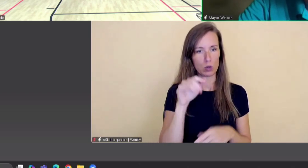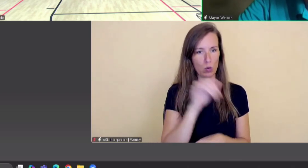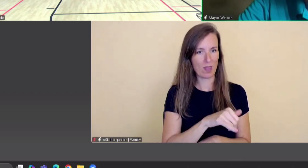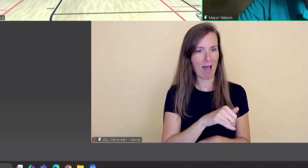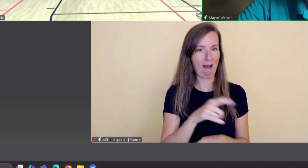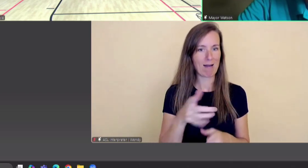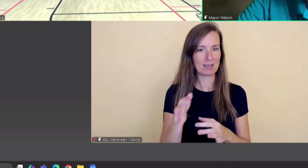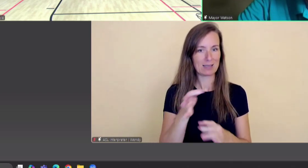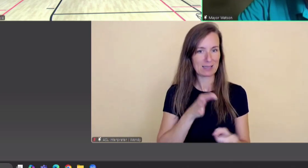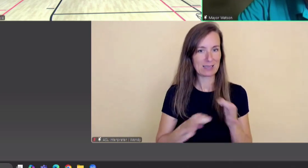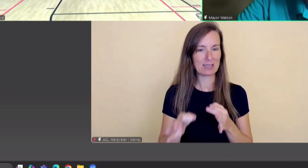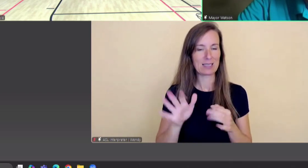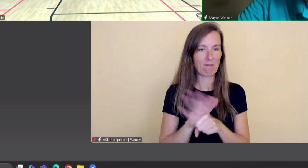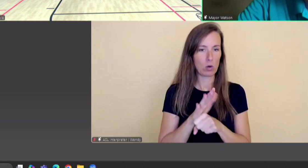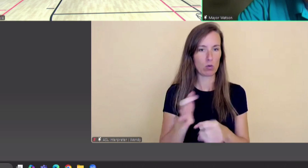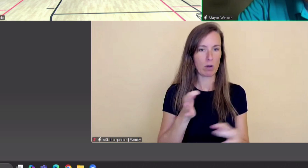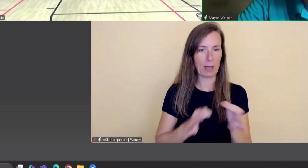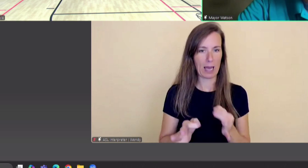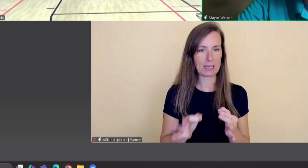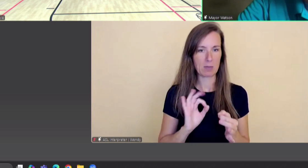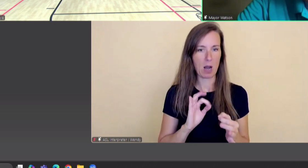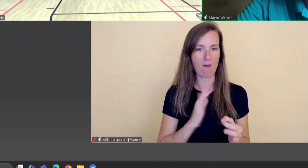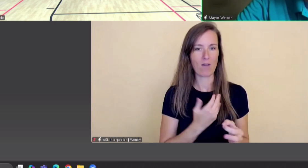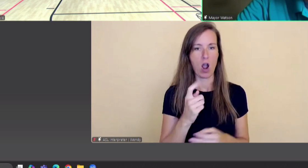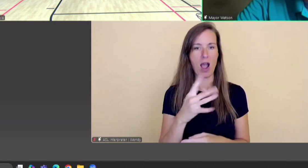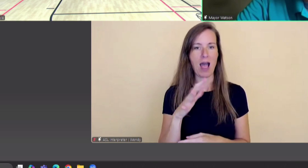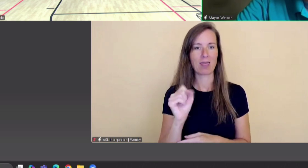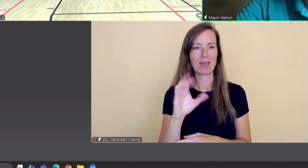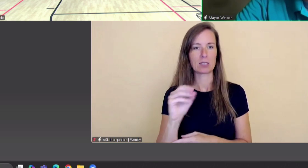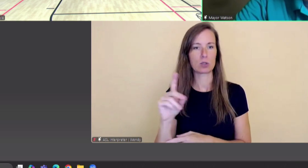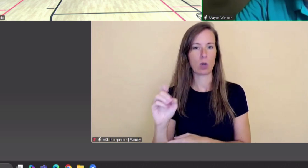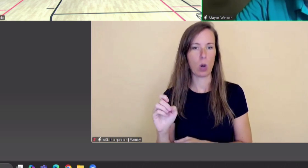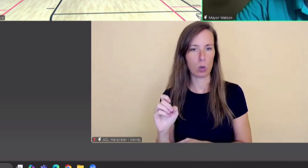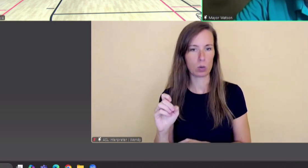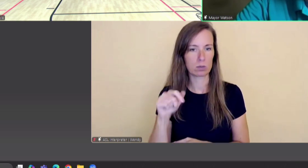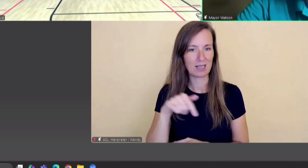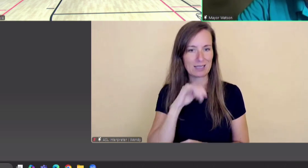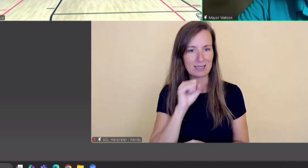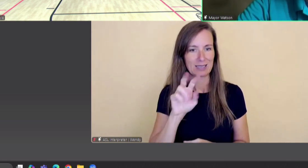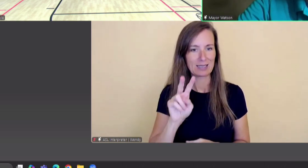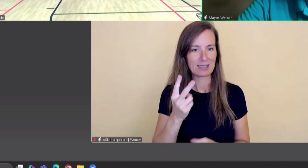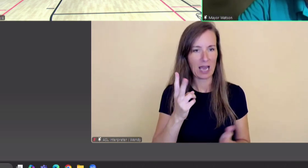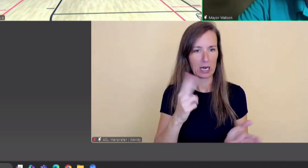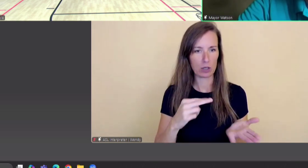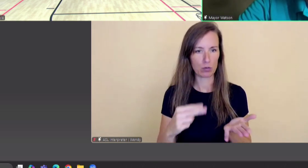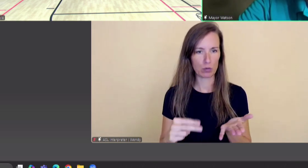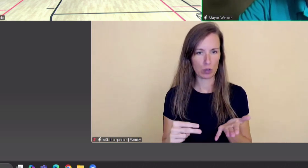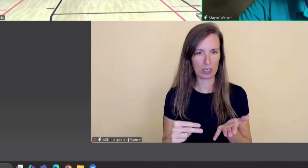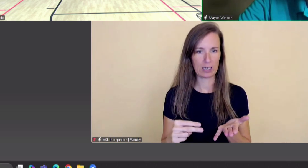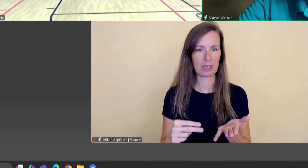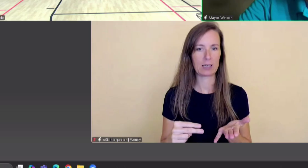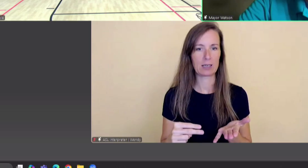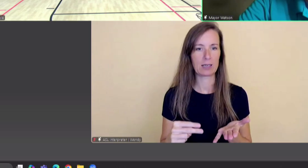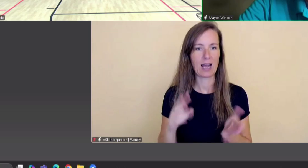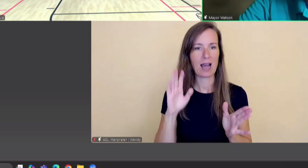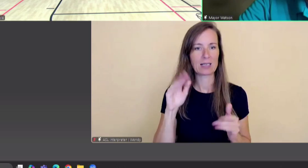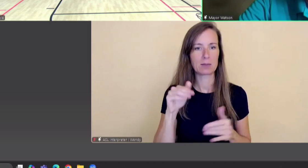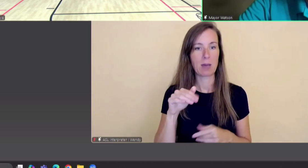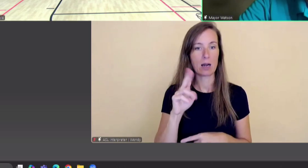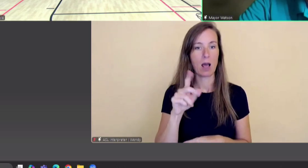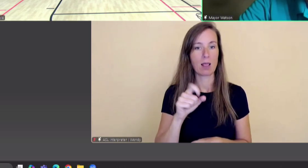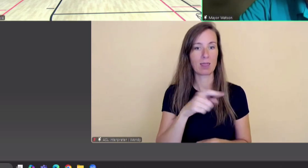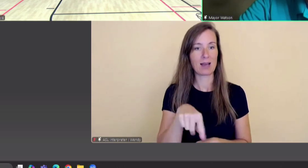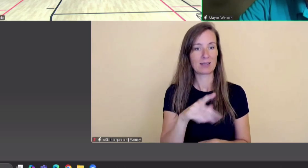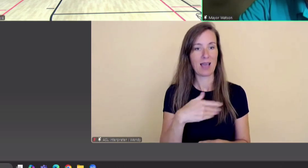other intentions, we will adopt this ordinance at the September 11, 2025